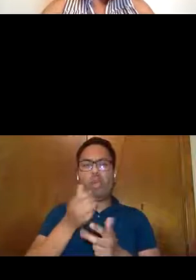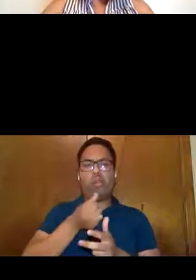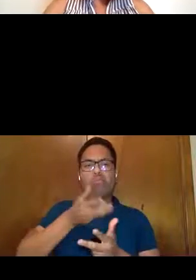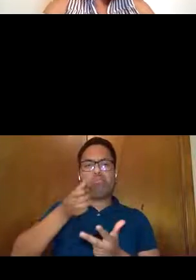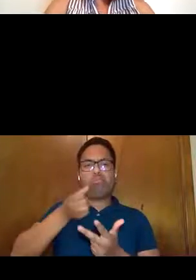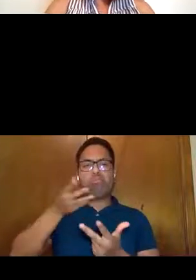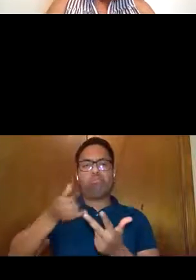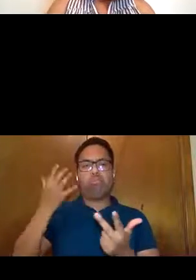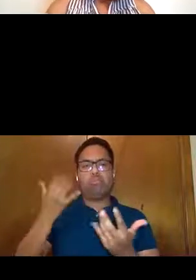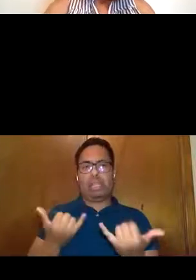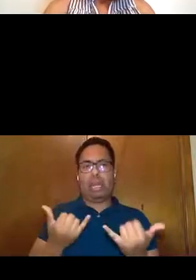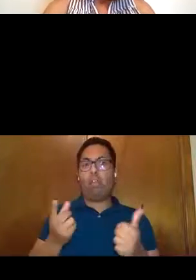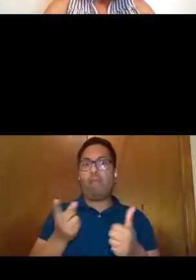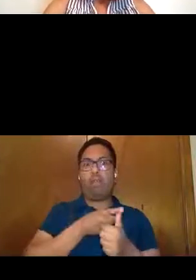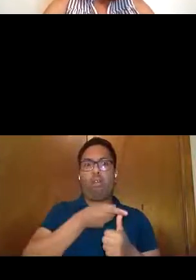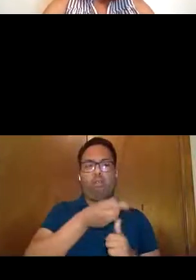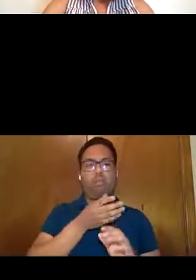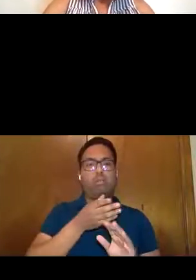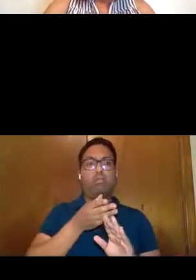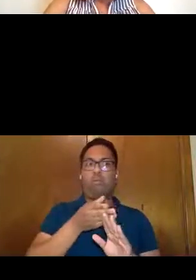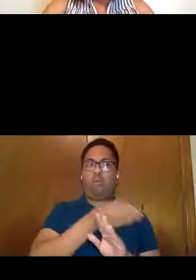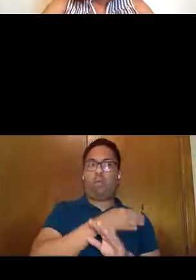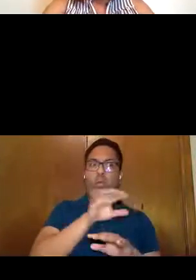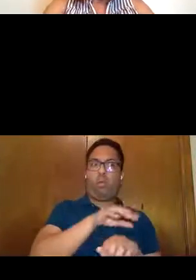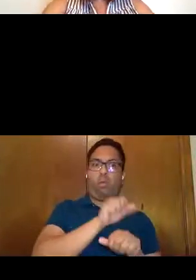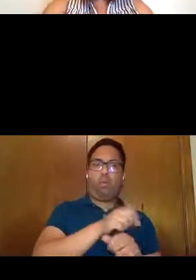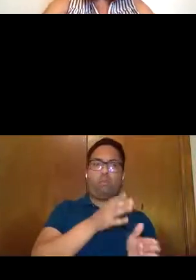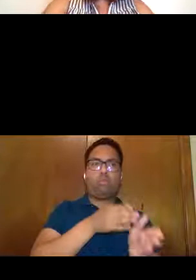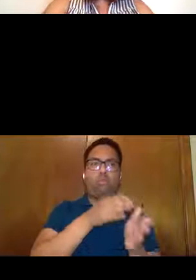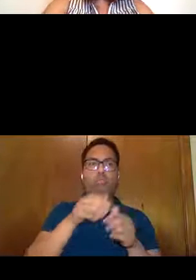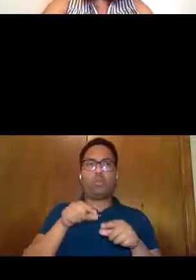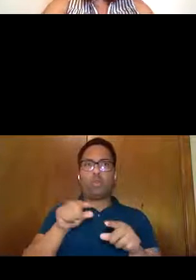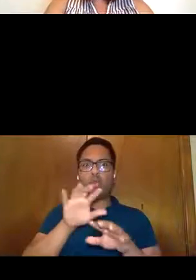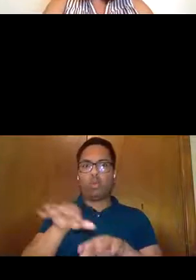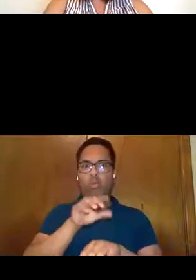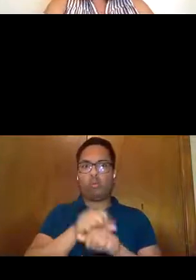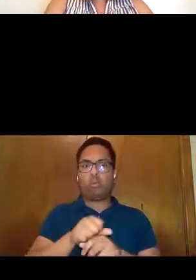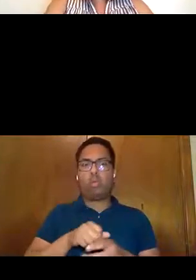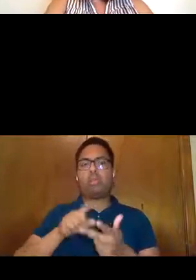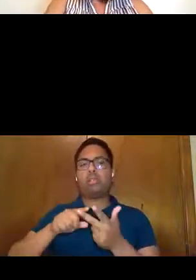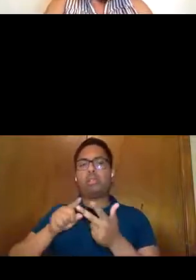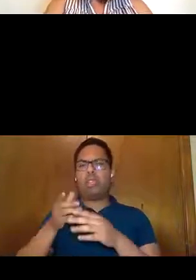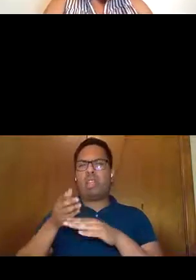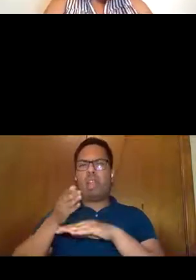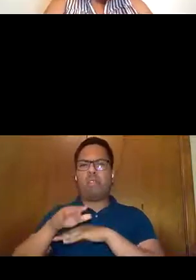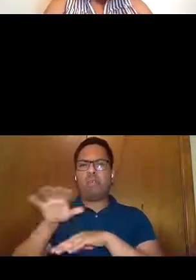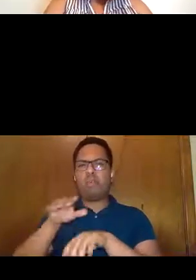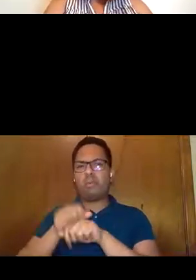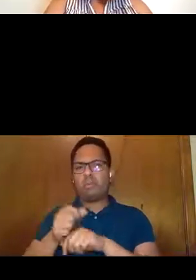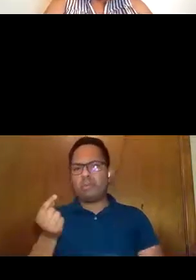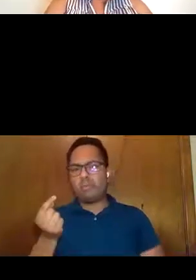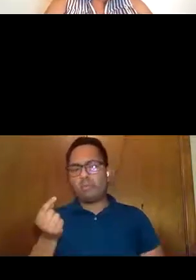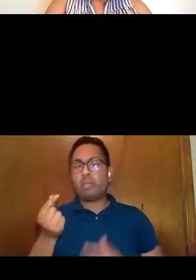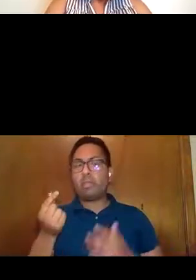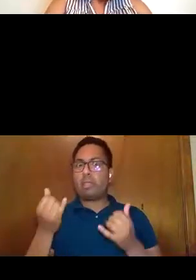before the visit, during the visit, and then next steps and after the visit. Right now, we're going to